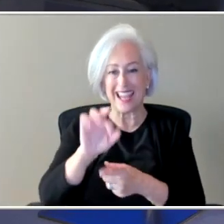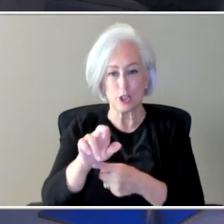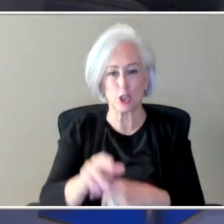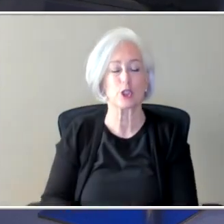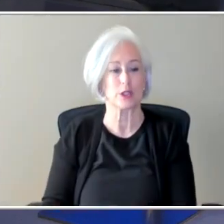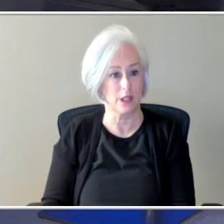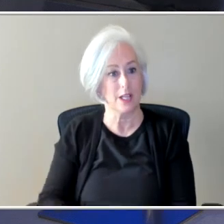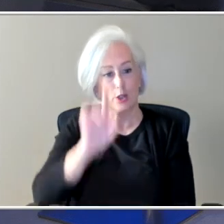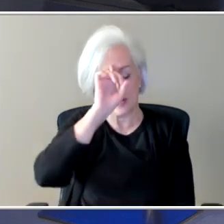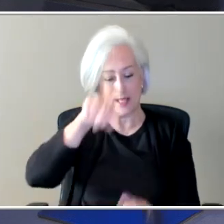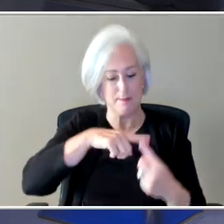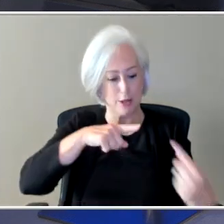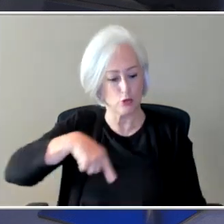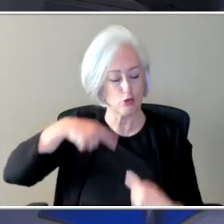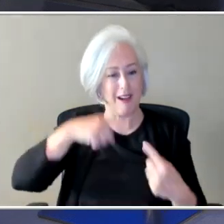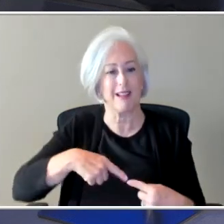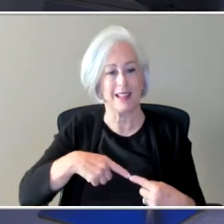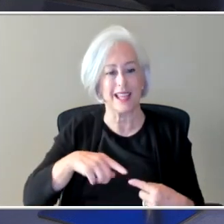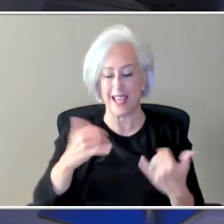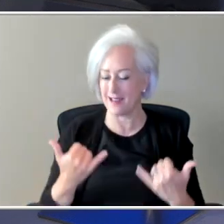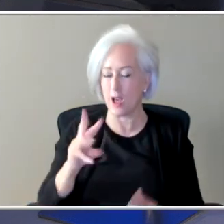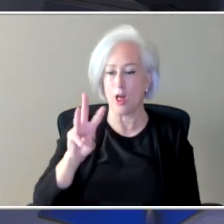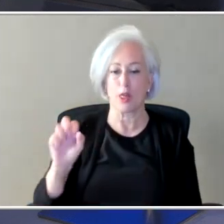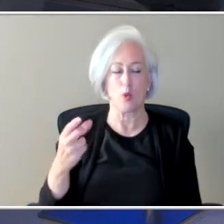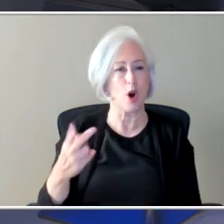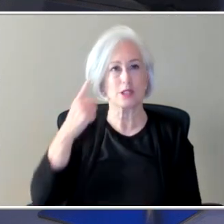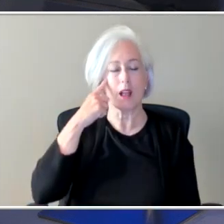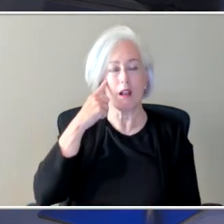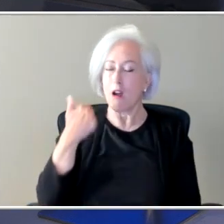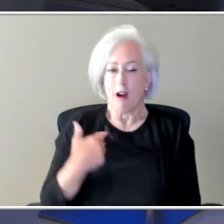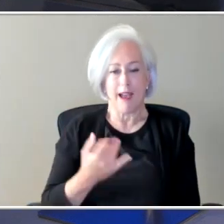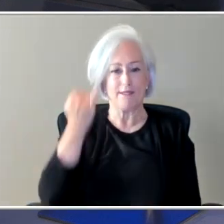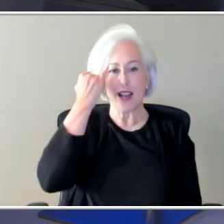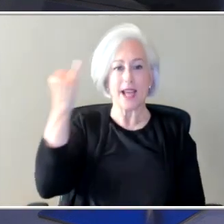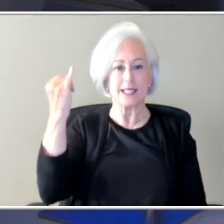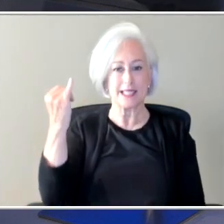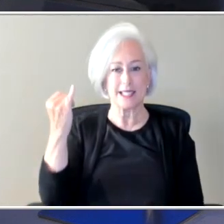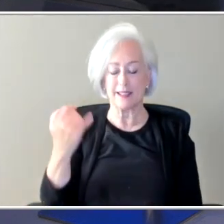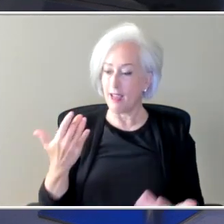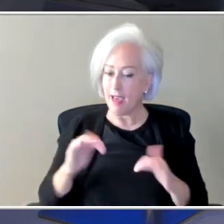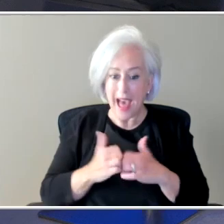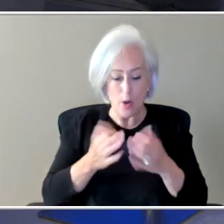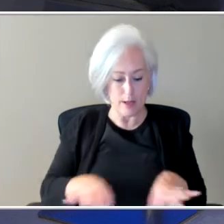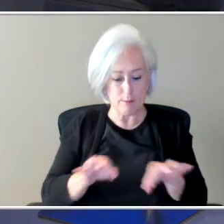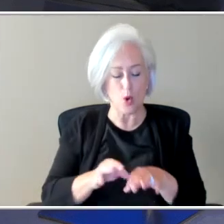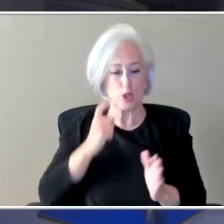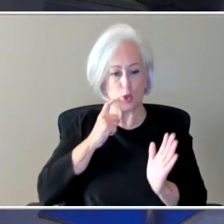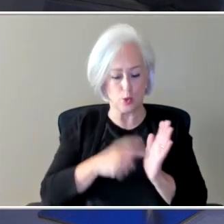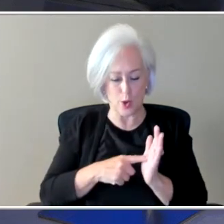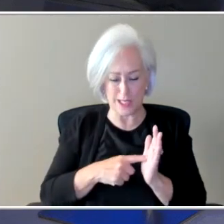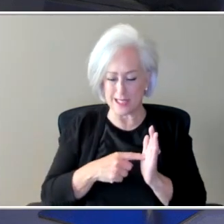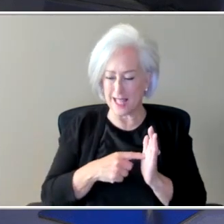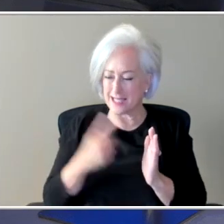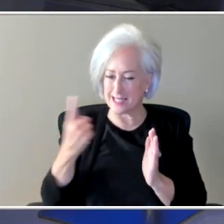wait a second. Yeah. I got an idea. I mean, how important is that for somebody to come up with an idea, to notice there's kind of a kink in the system here?